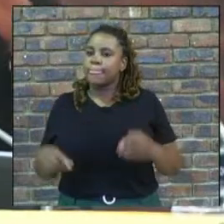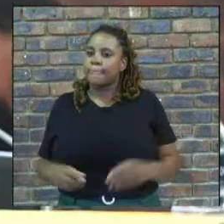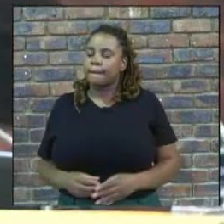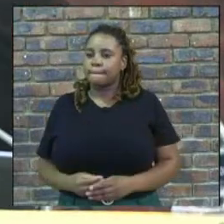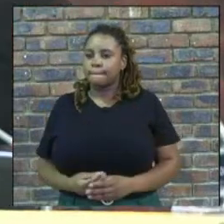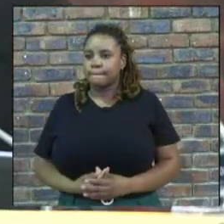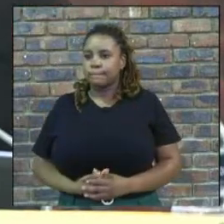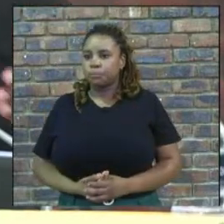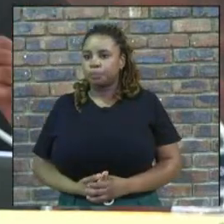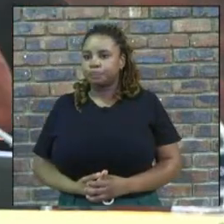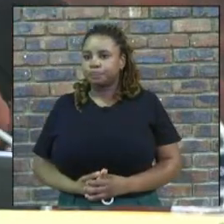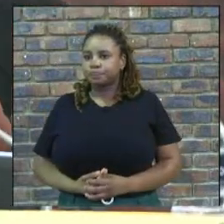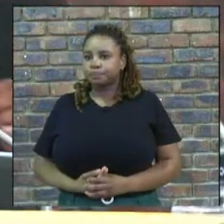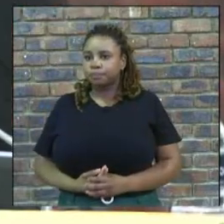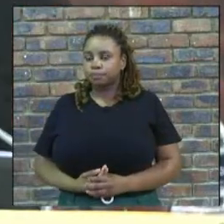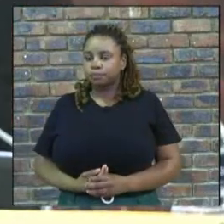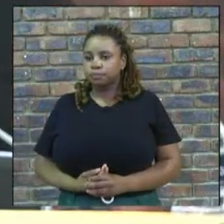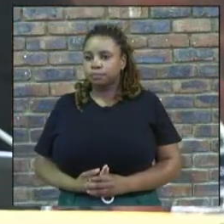left.